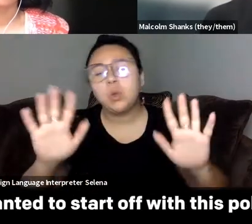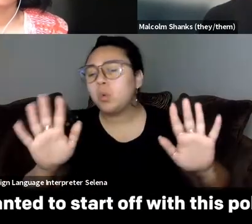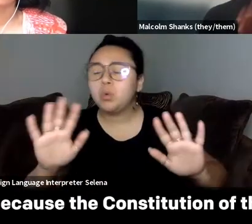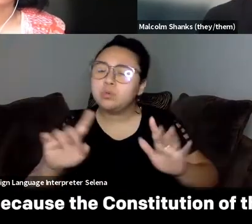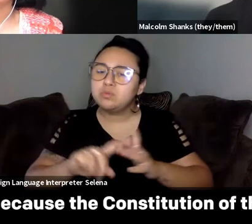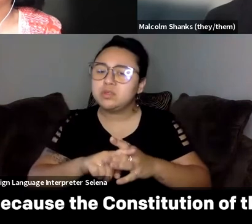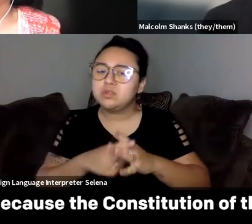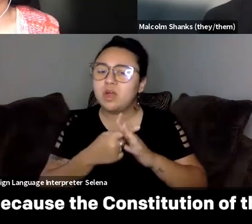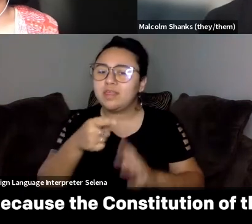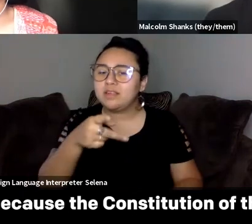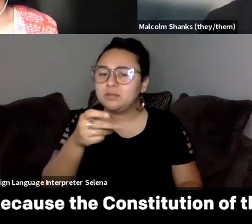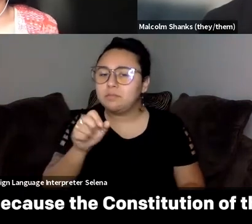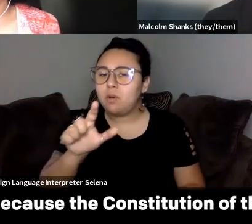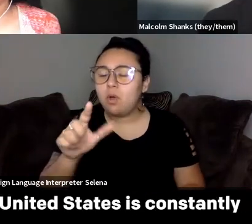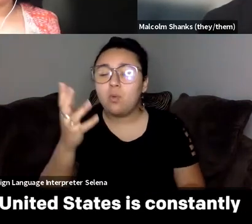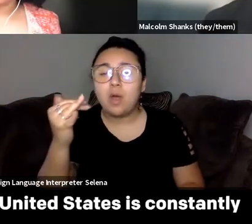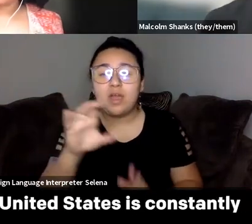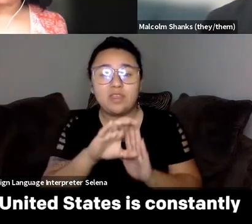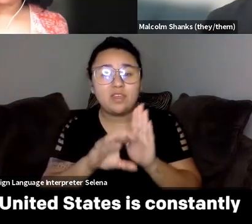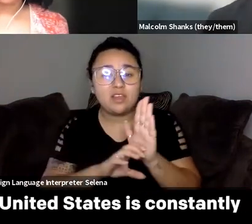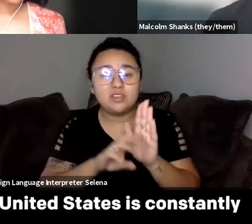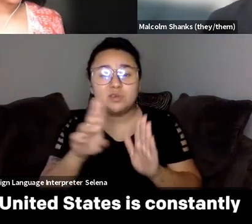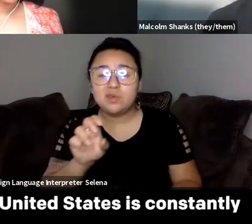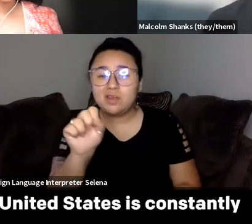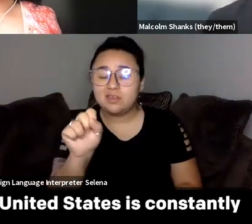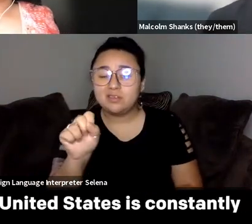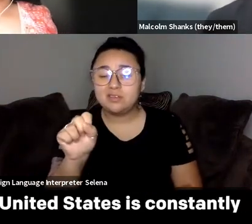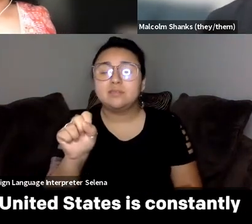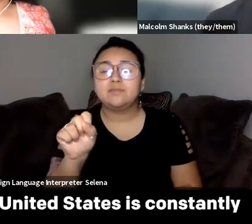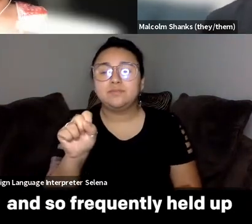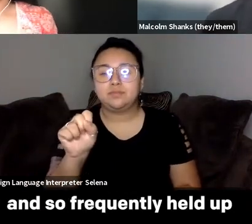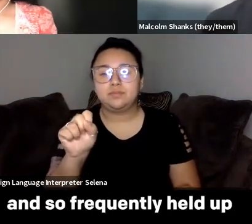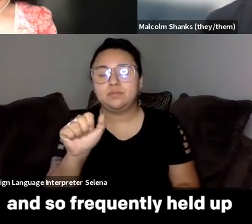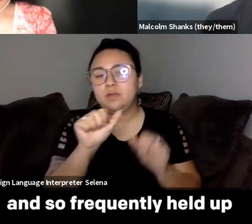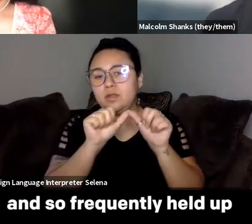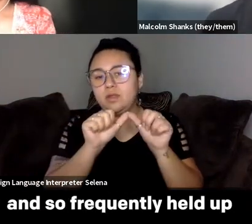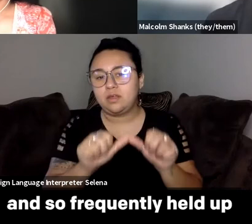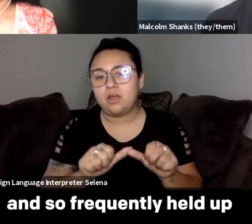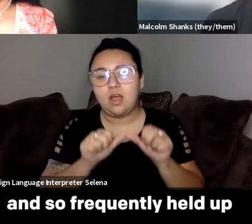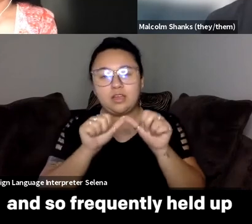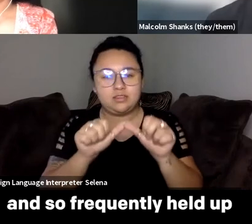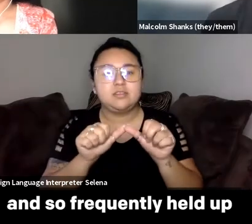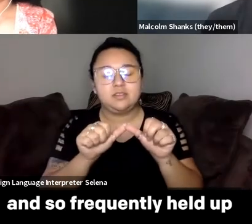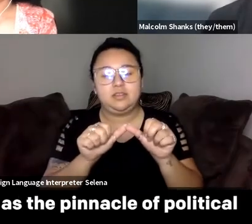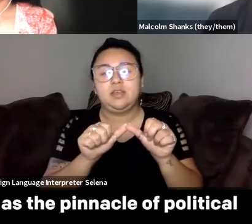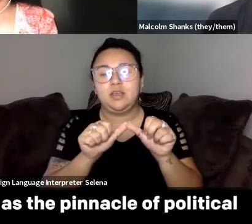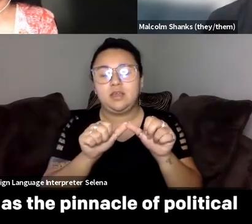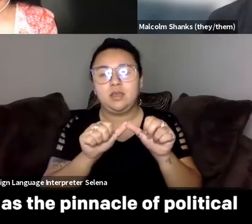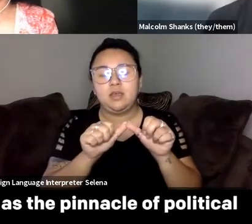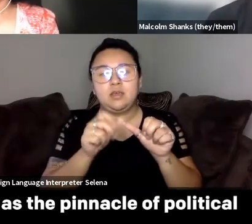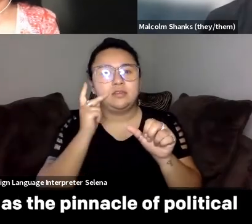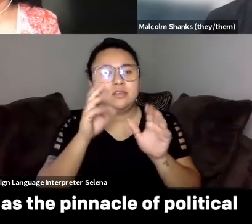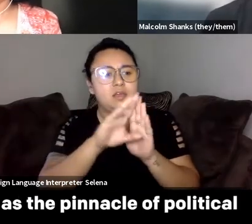poll is because the Constitution of the United States is constantly and so frequently held up as